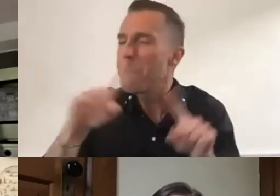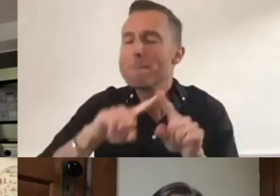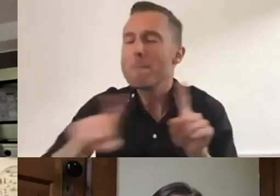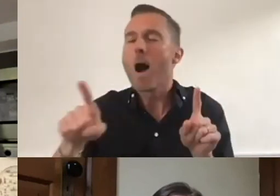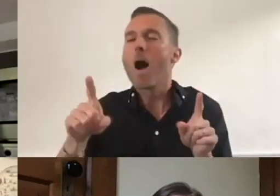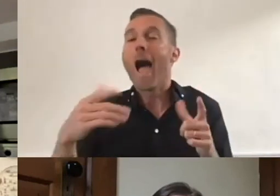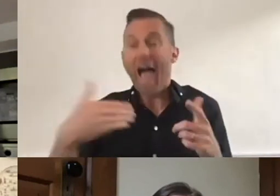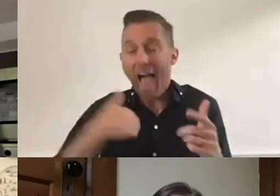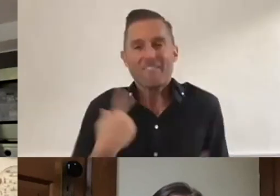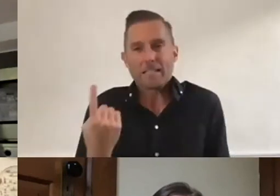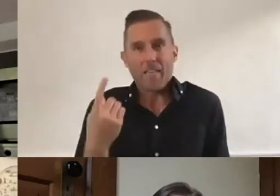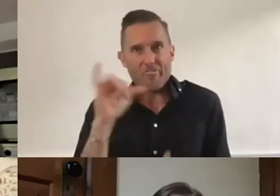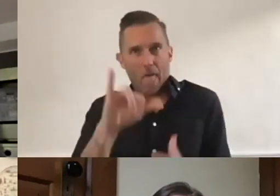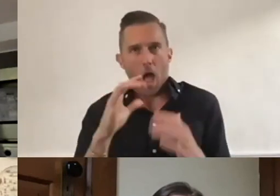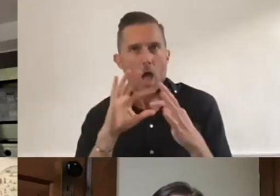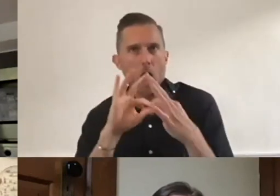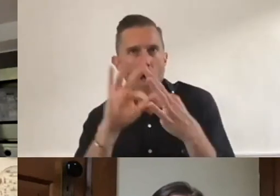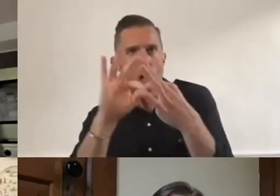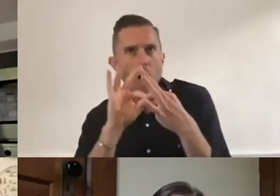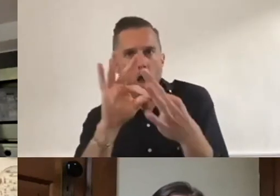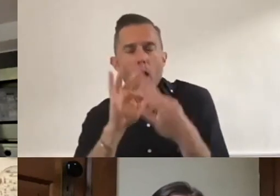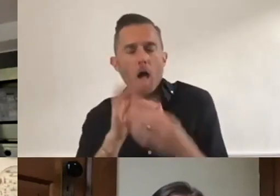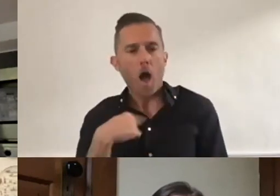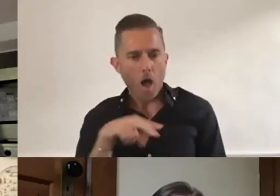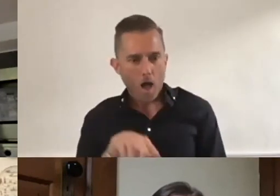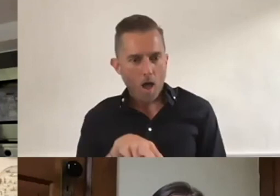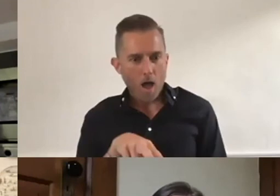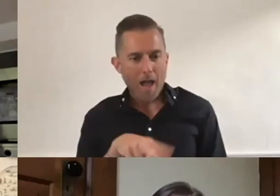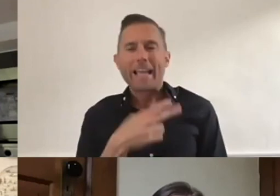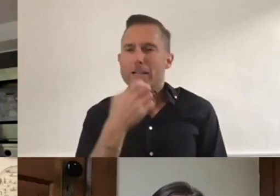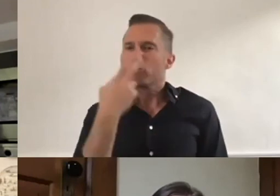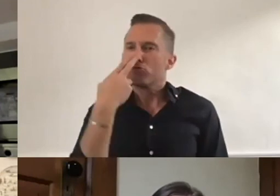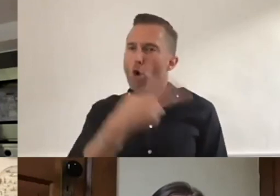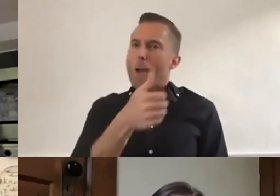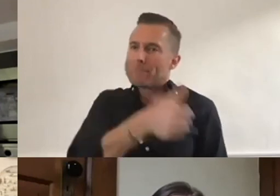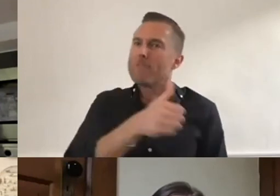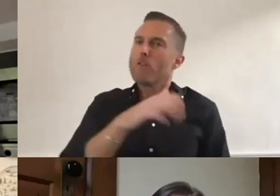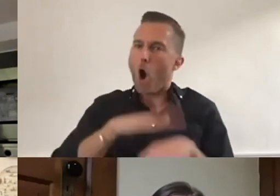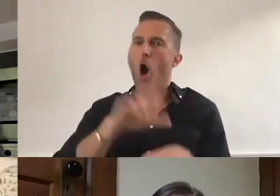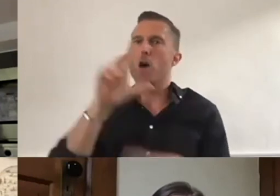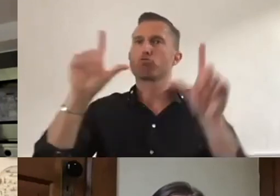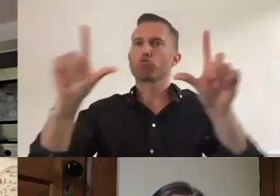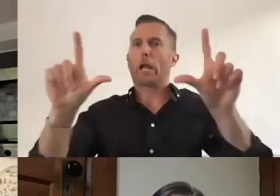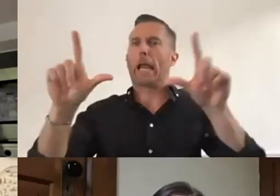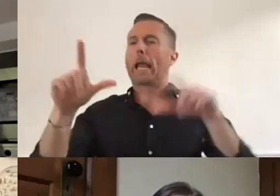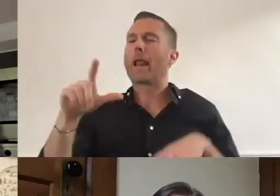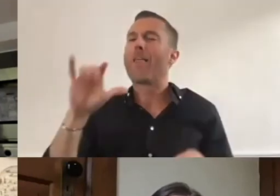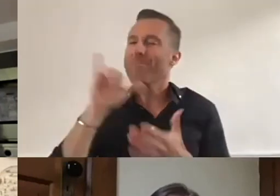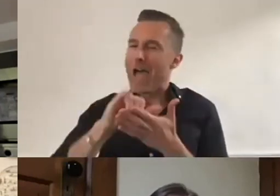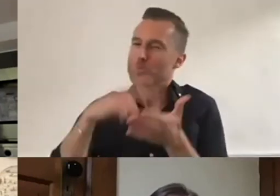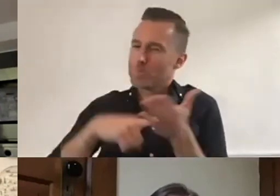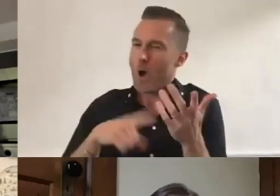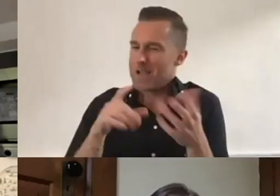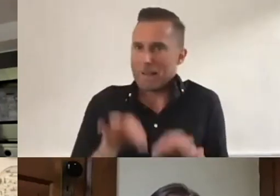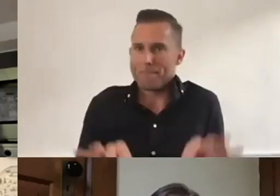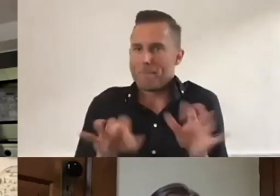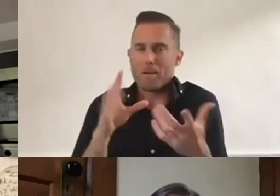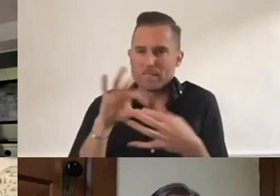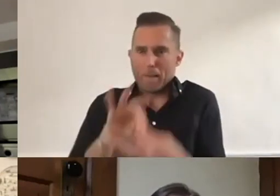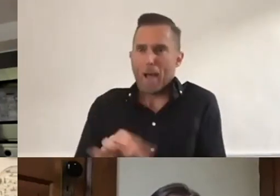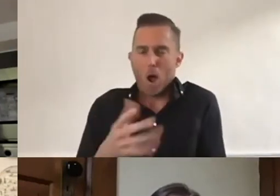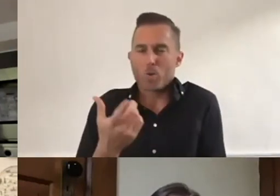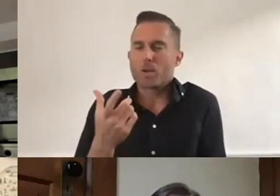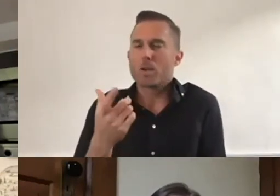that camaraderie and seeing himself on the screen is just, that's what it's all about, is so that kids